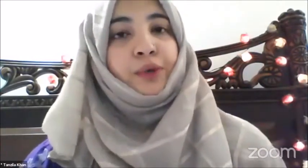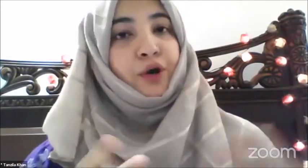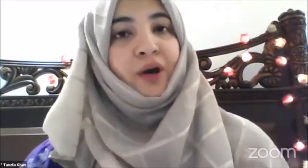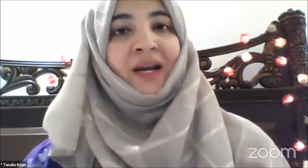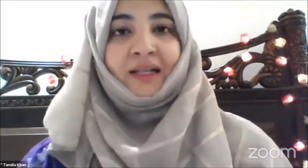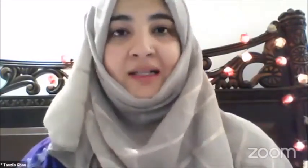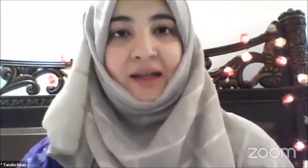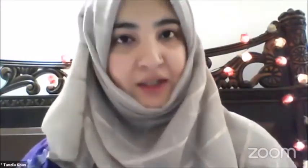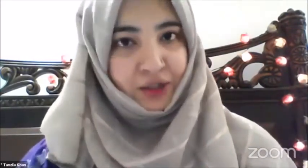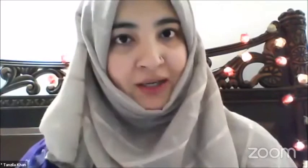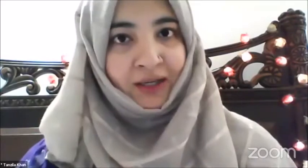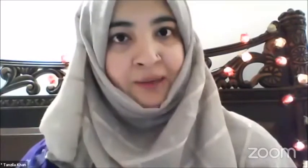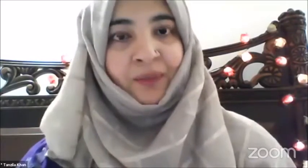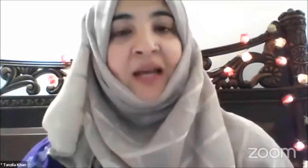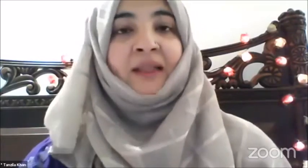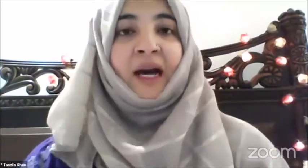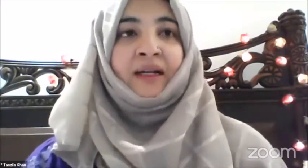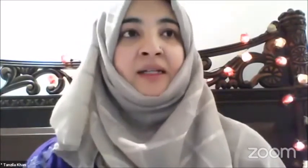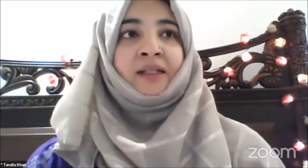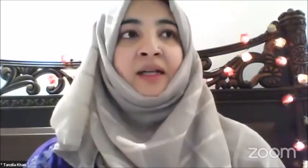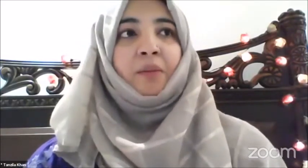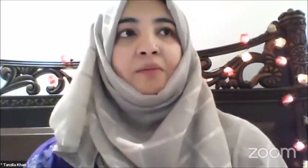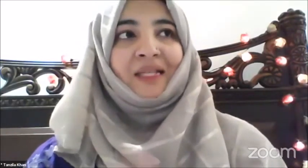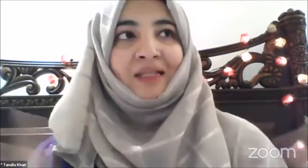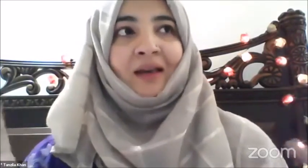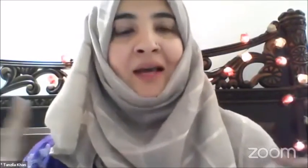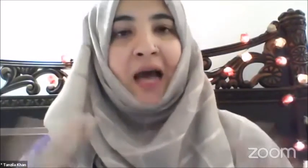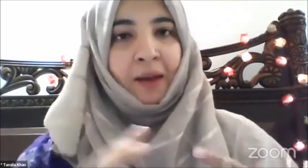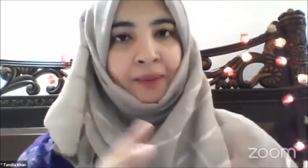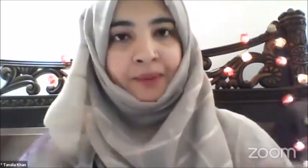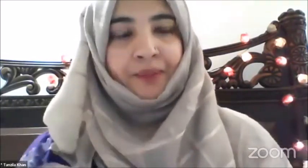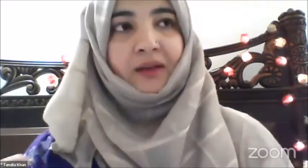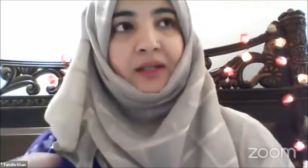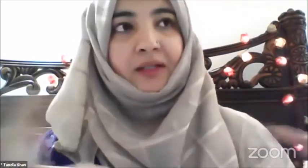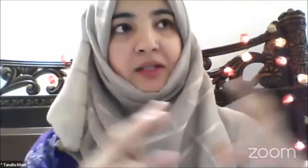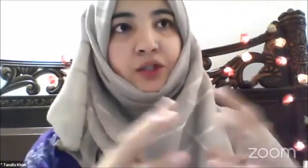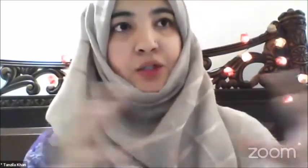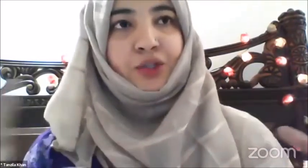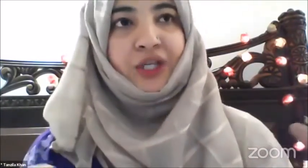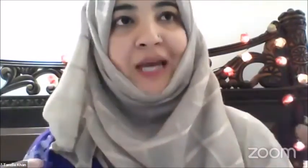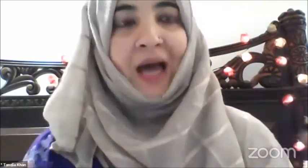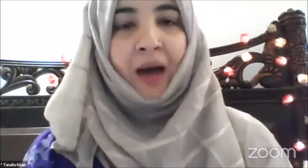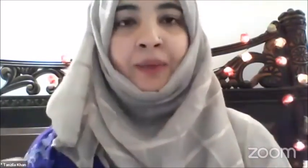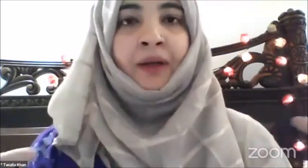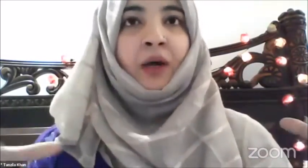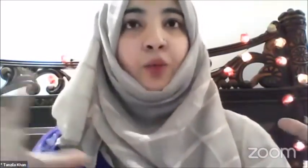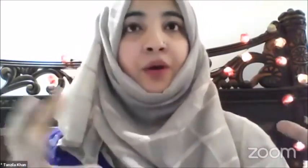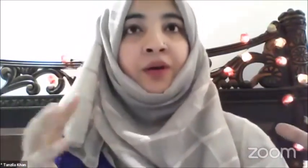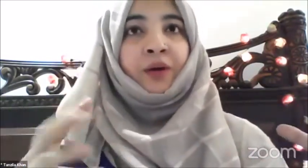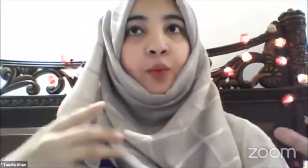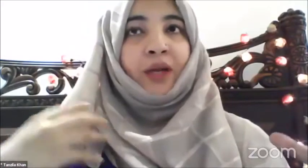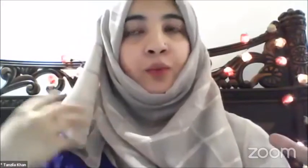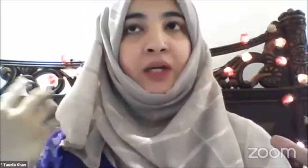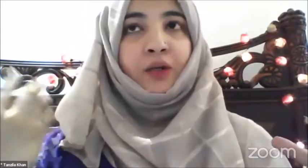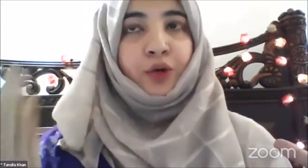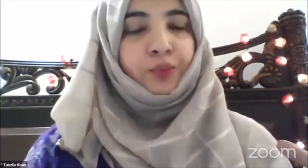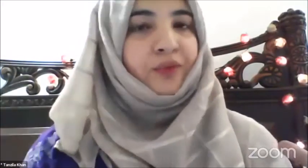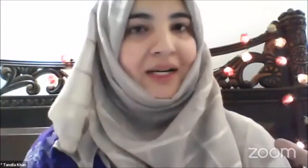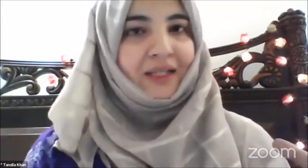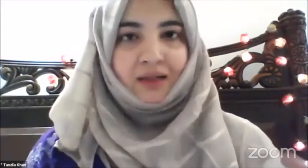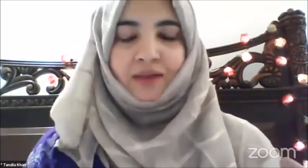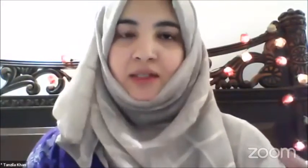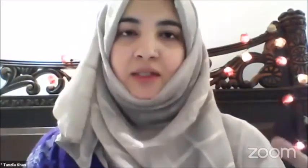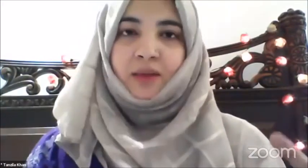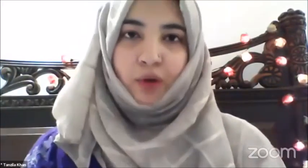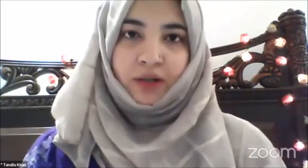goes beyond SRHR. And that is a missing gap. There's a huge gap where when we don't